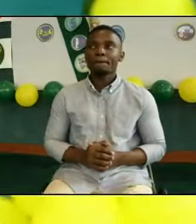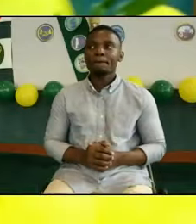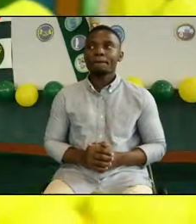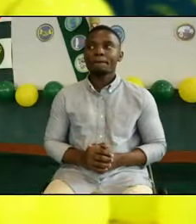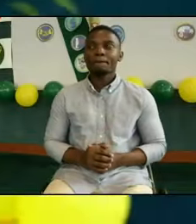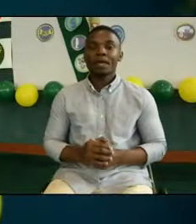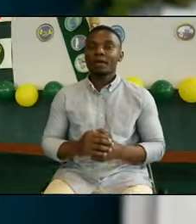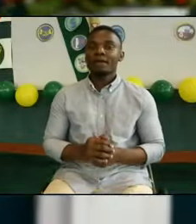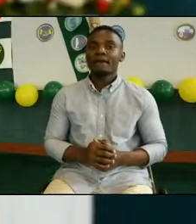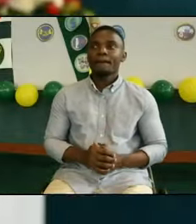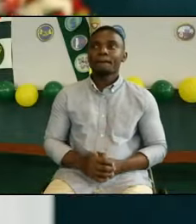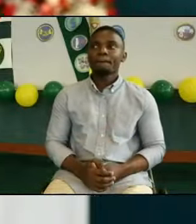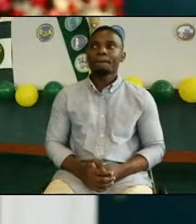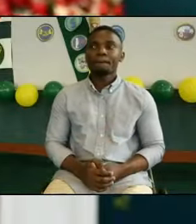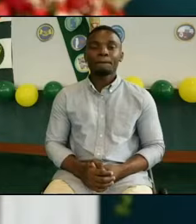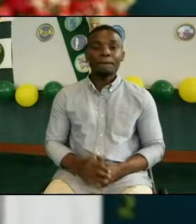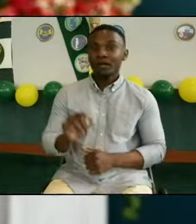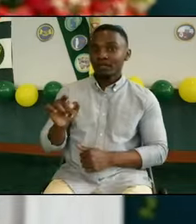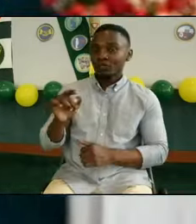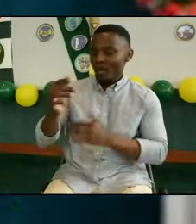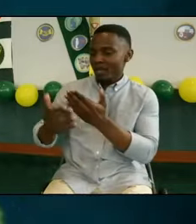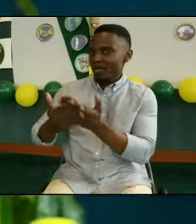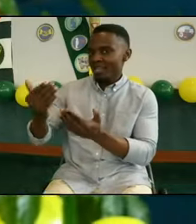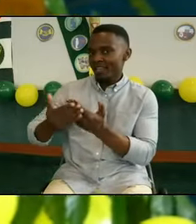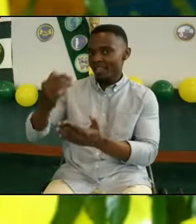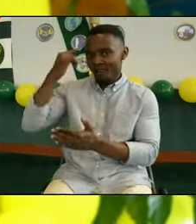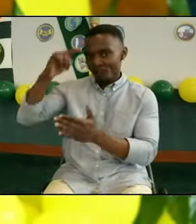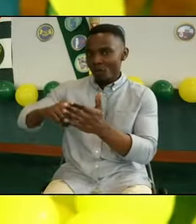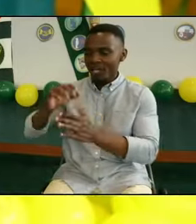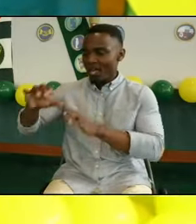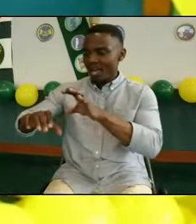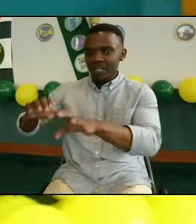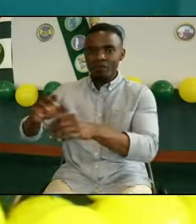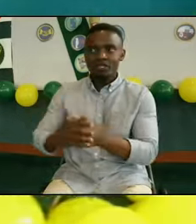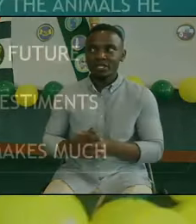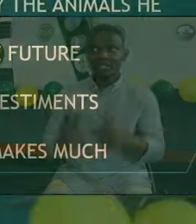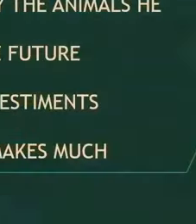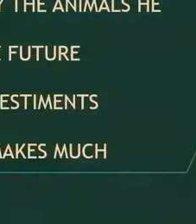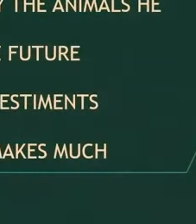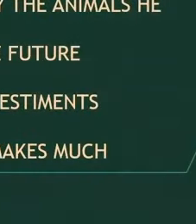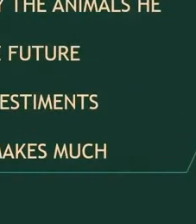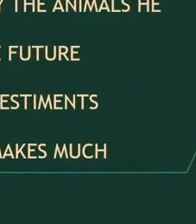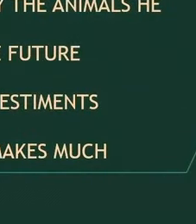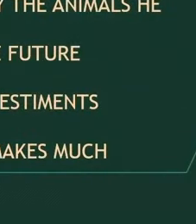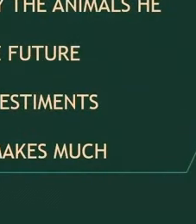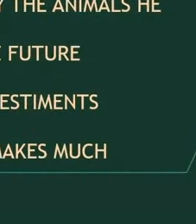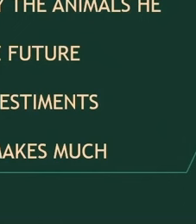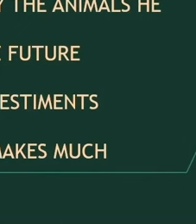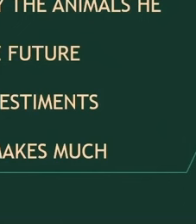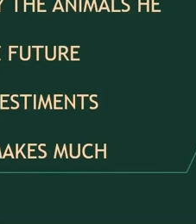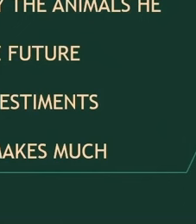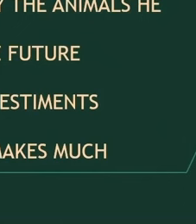Then let's move on. He cares and multiplies his animals. Number five, watch it closely. So he thinks into the